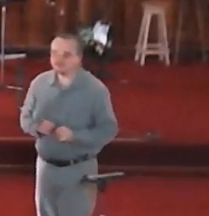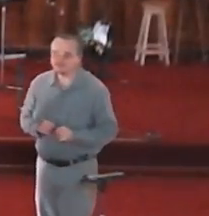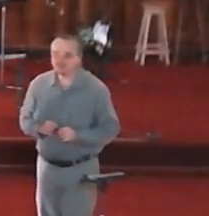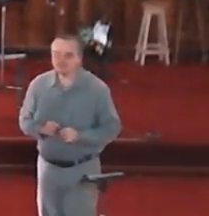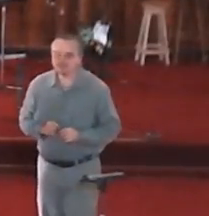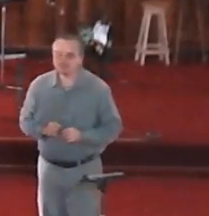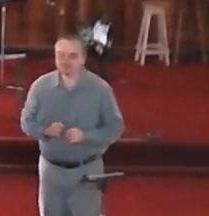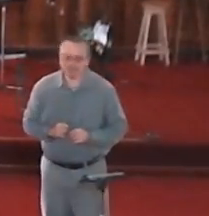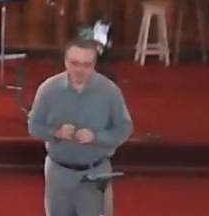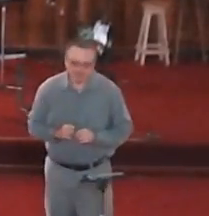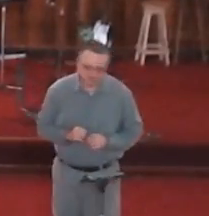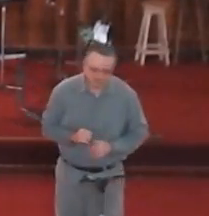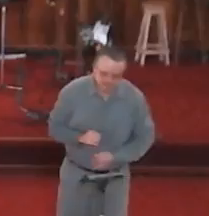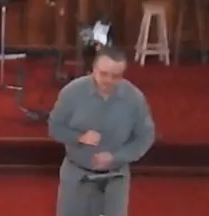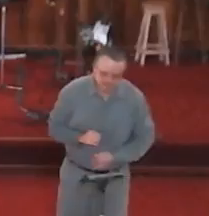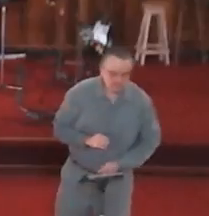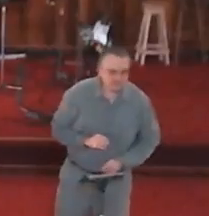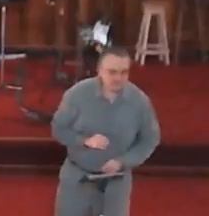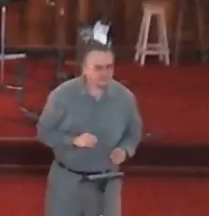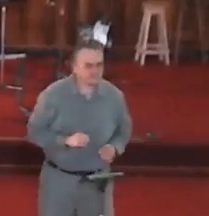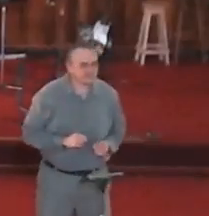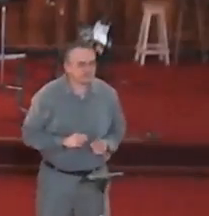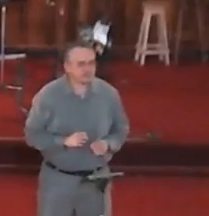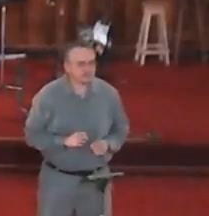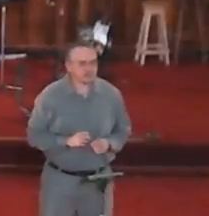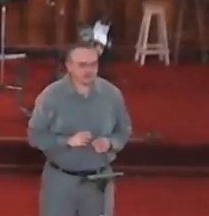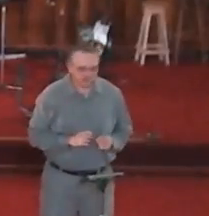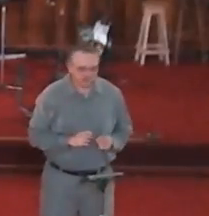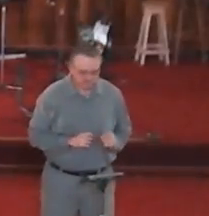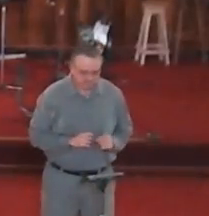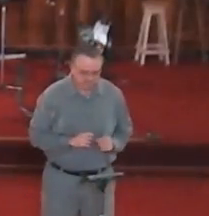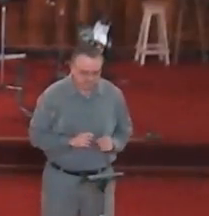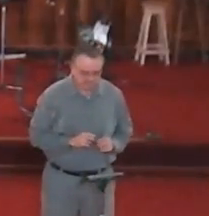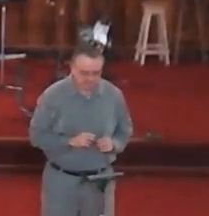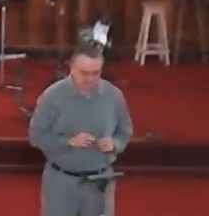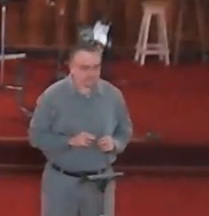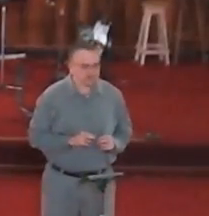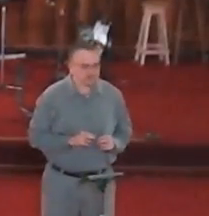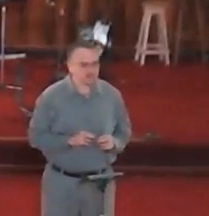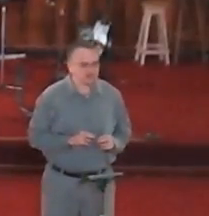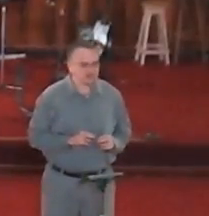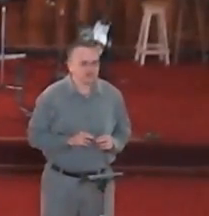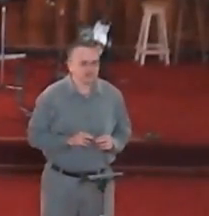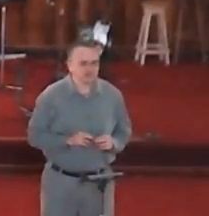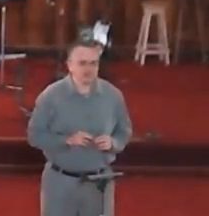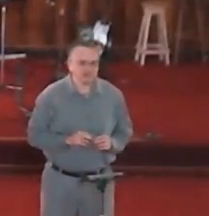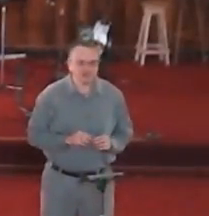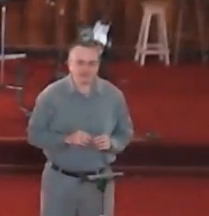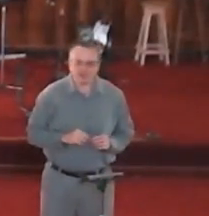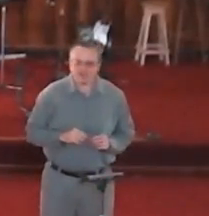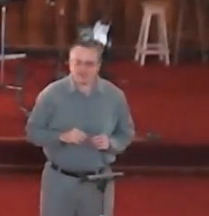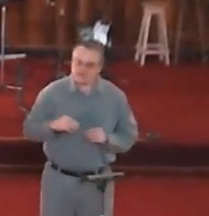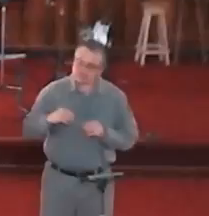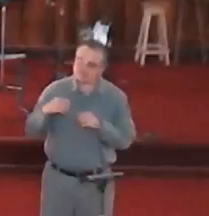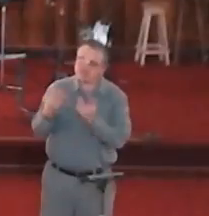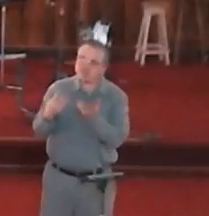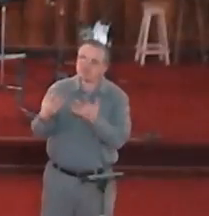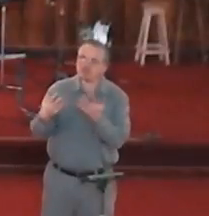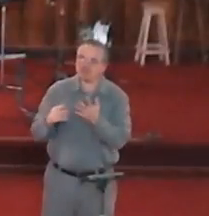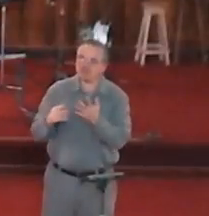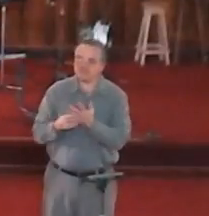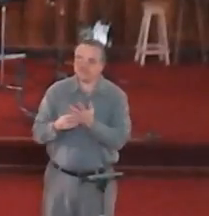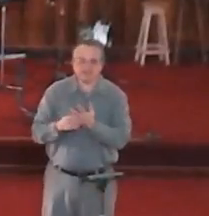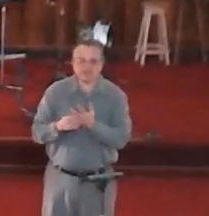Jerusalem and they hear that a church has been started up in Antioch, so they send Barnabas over to see what's going on. Y esto ya